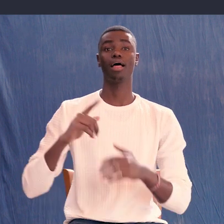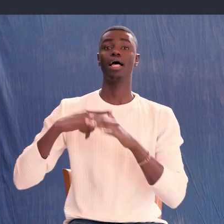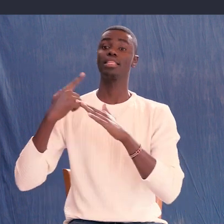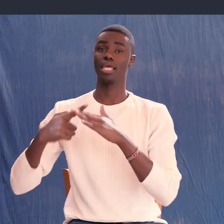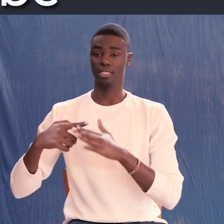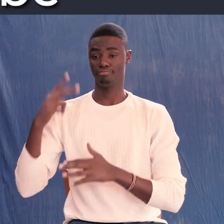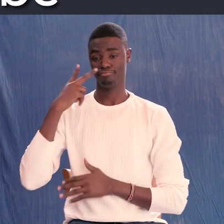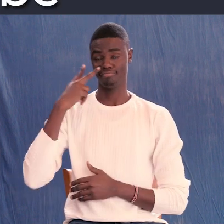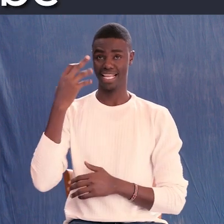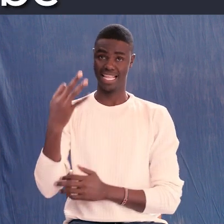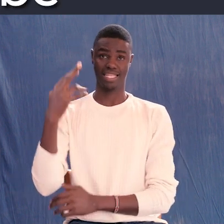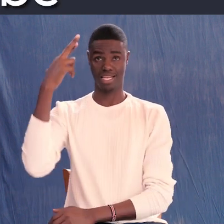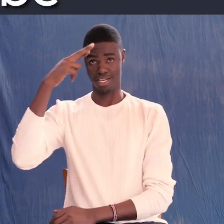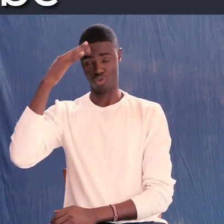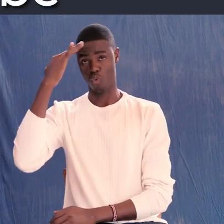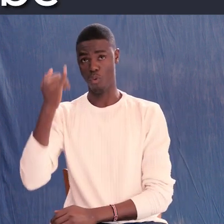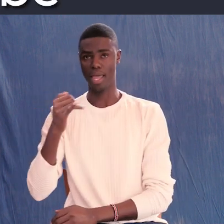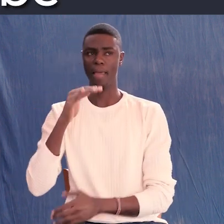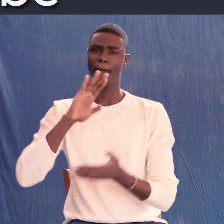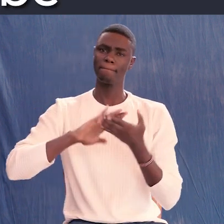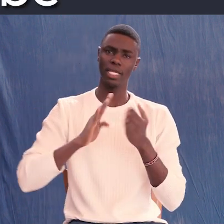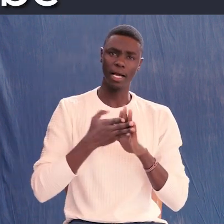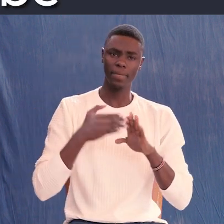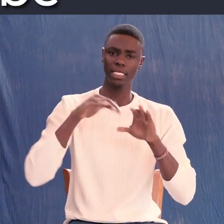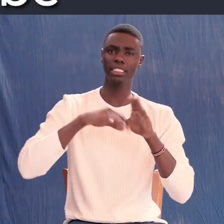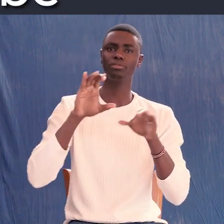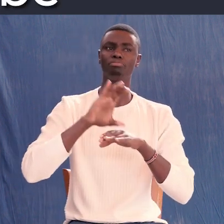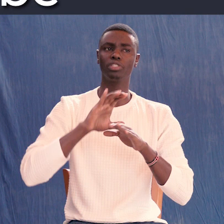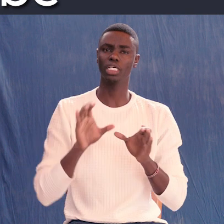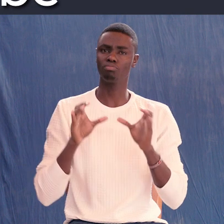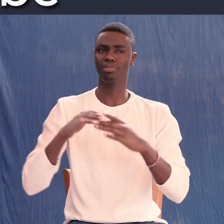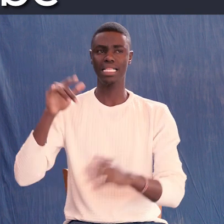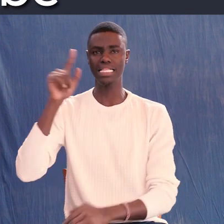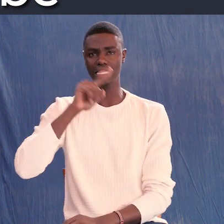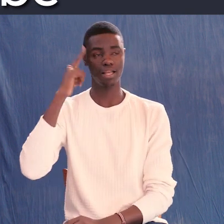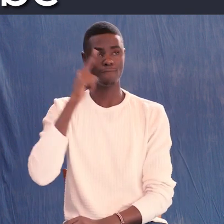look at three reasons why being in church community might be tough for you.